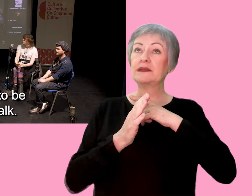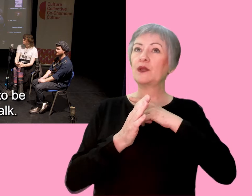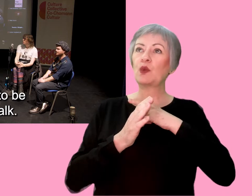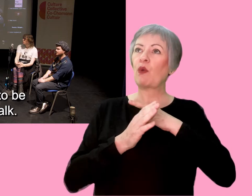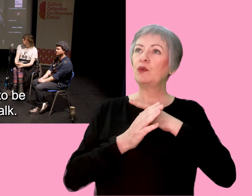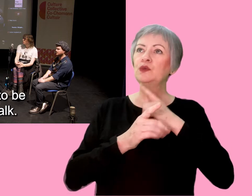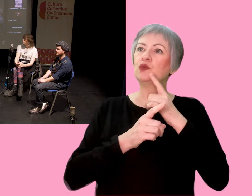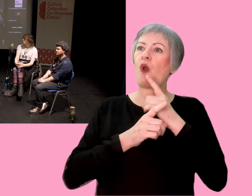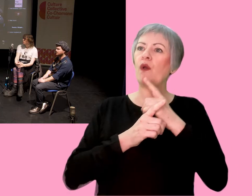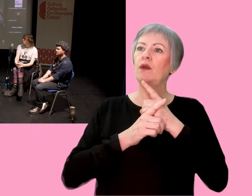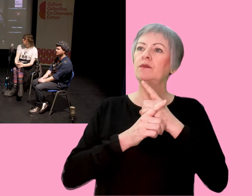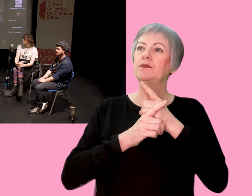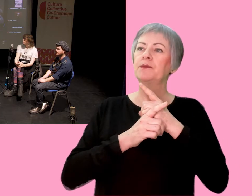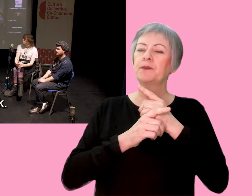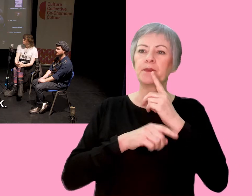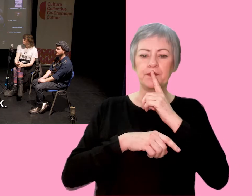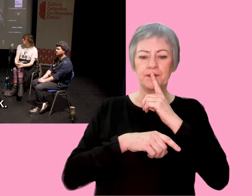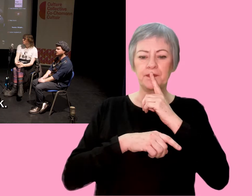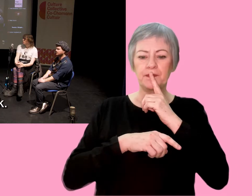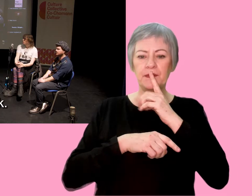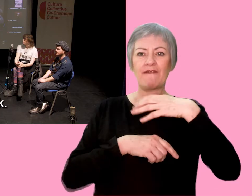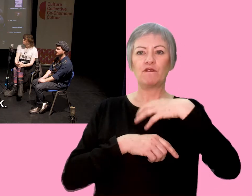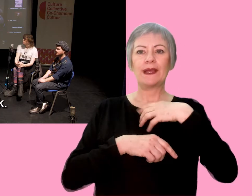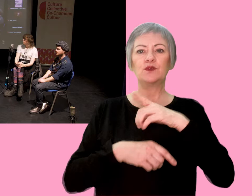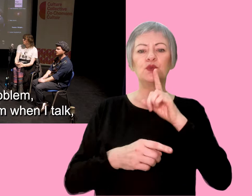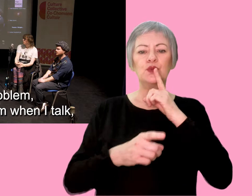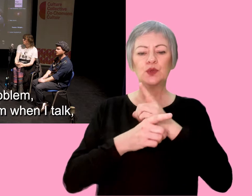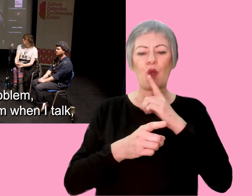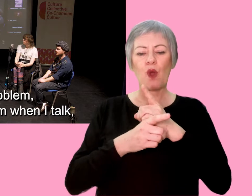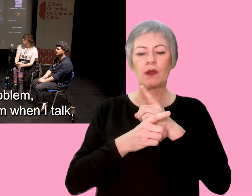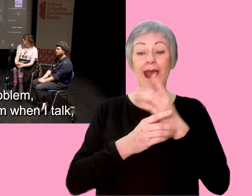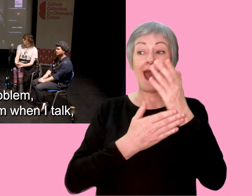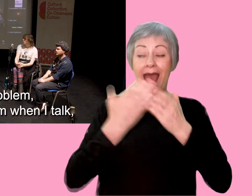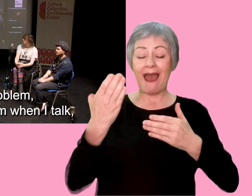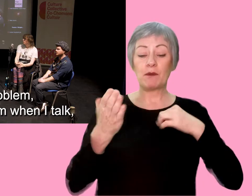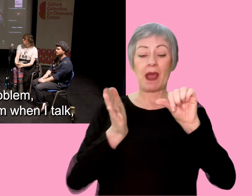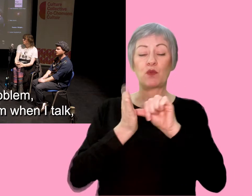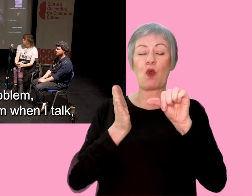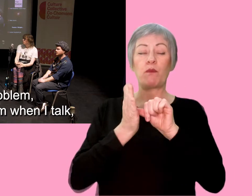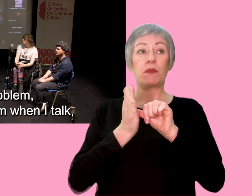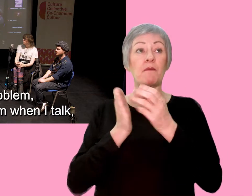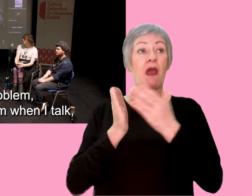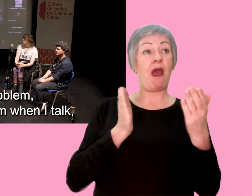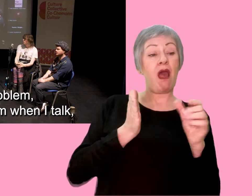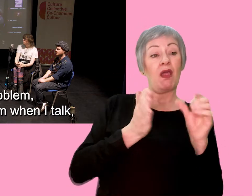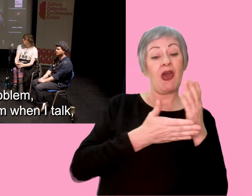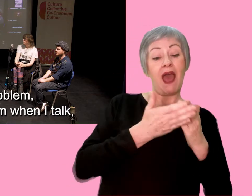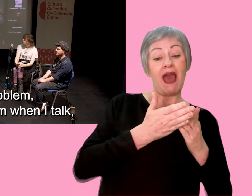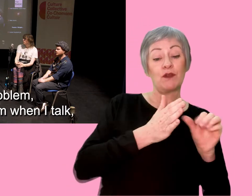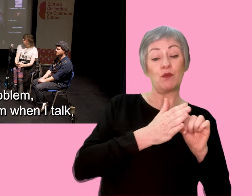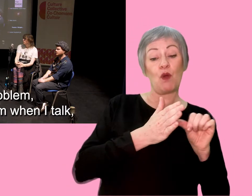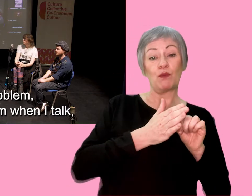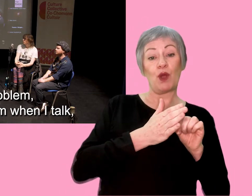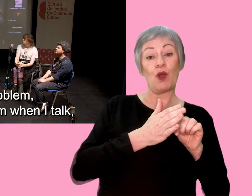I don't talk. Yeah. I'm afraid to talk. That's half of my problem. The other half of the